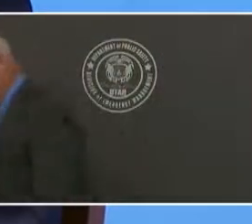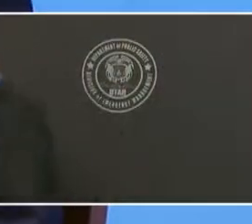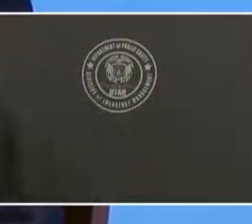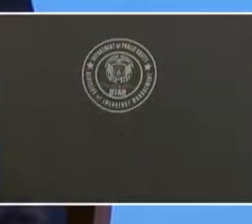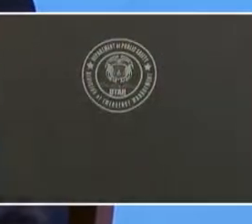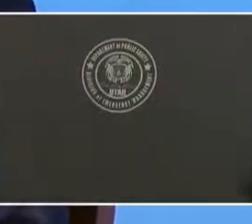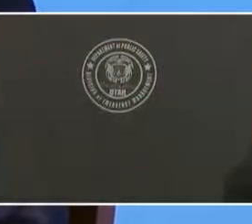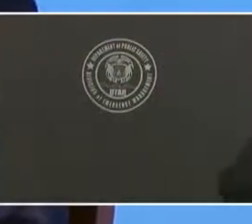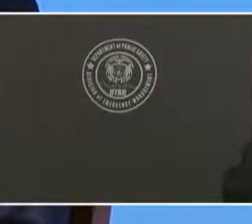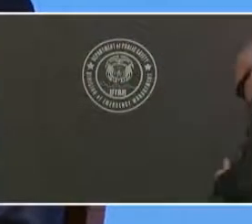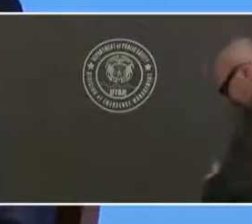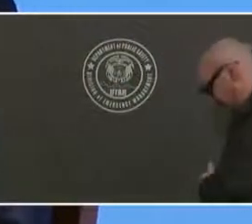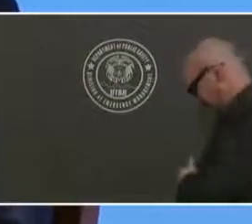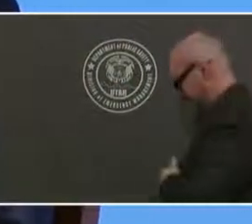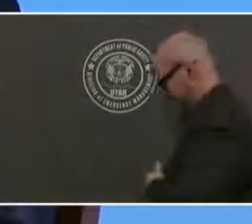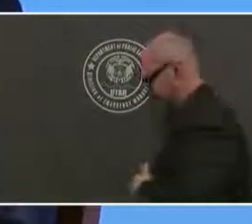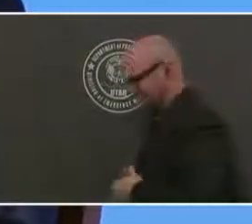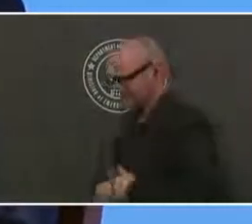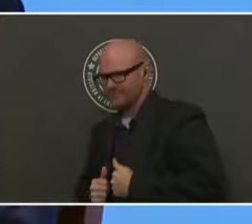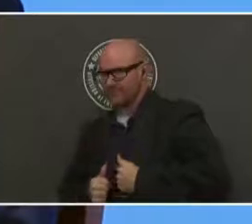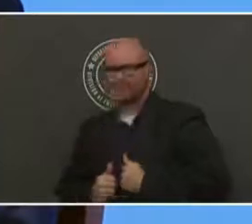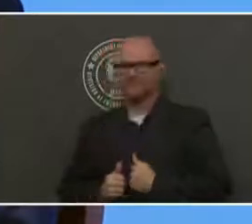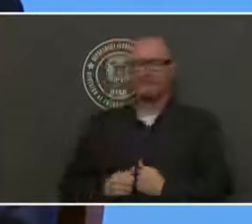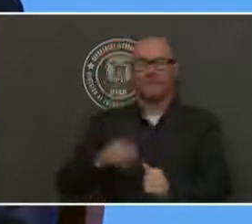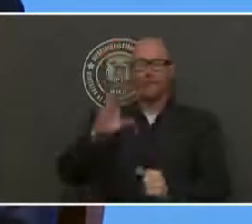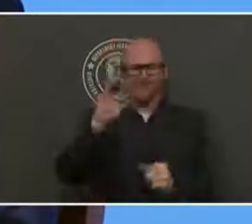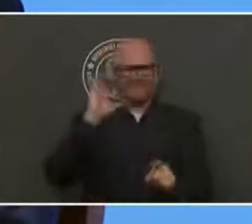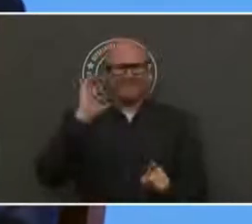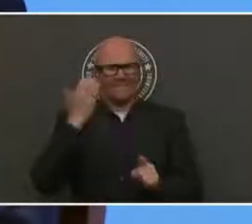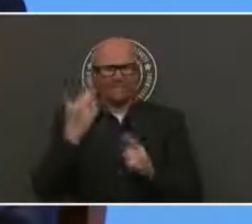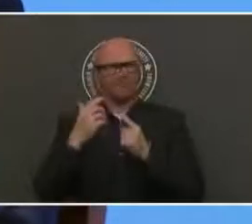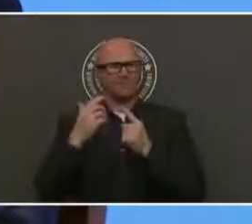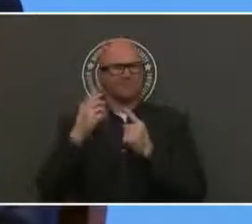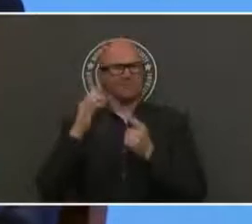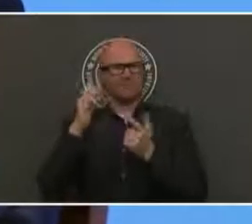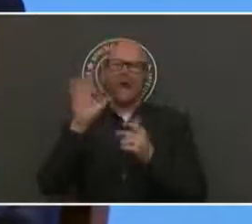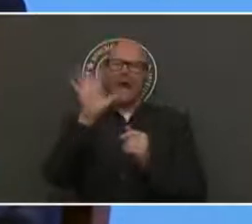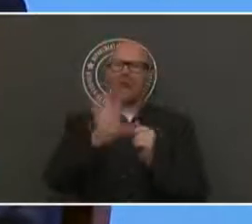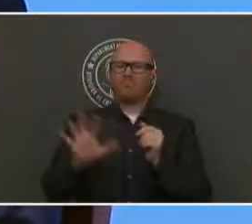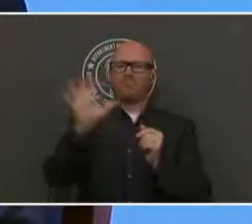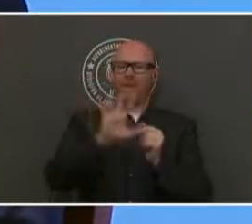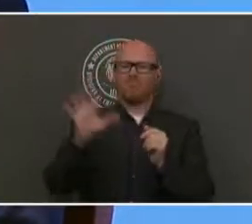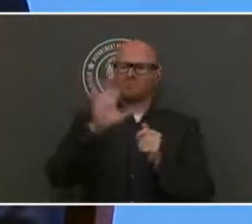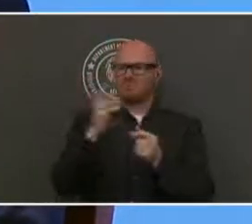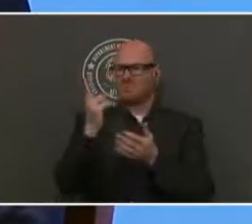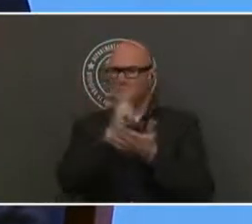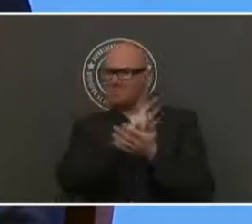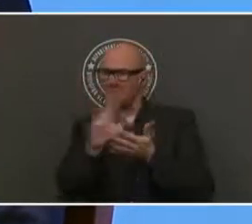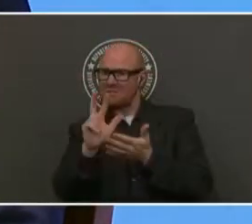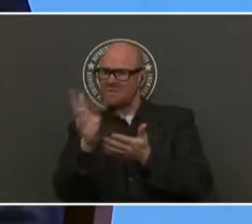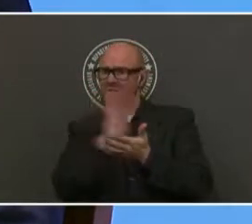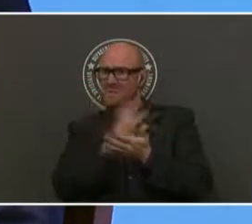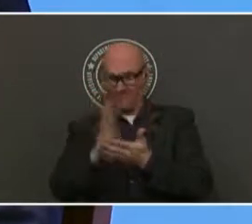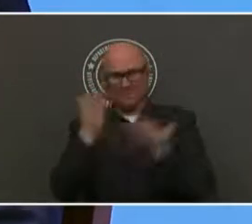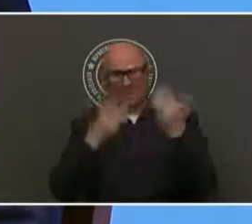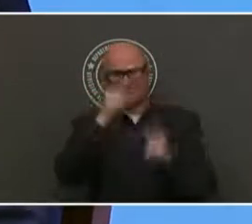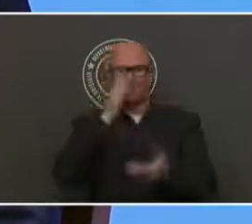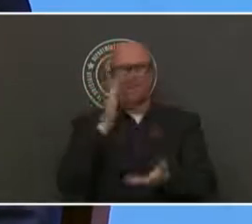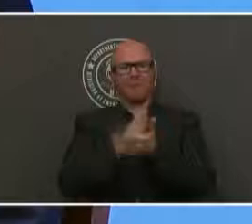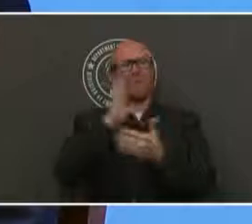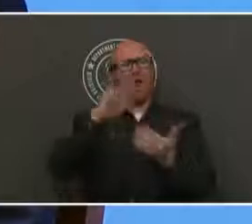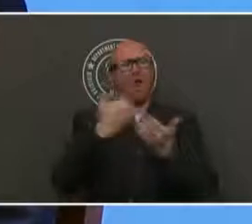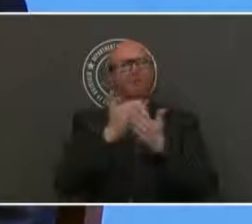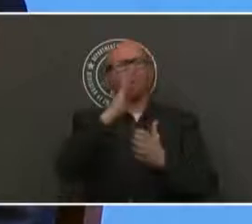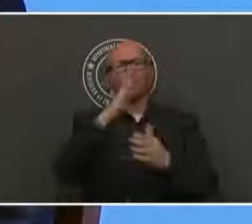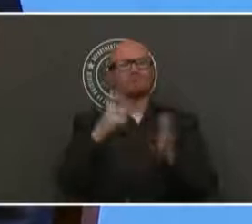orders under the COVID-19 endgame law. We've met the thresholds for case rates per 100,000, hospitalizations with ICUs specific to COVID